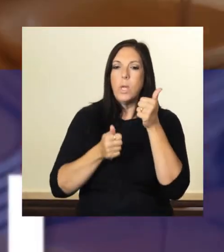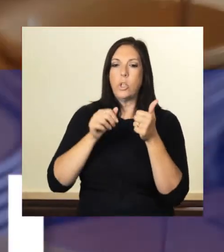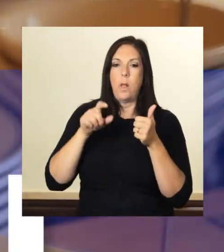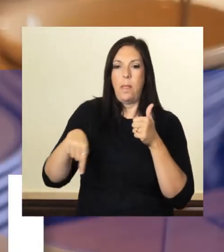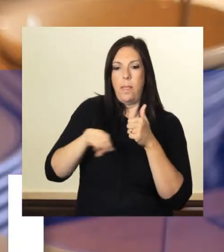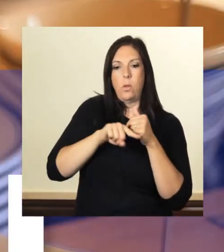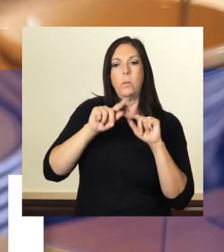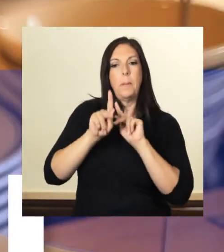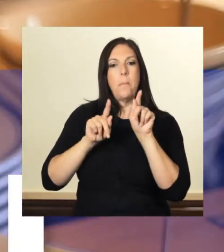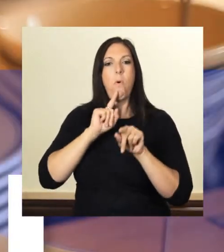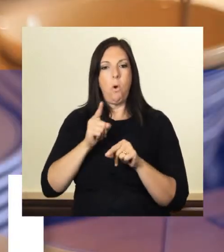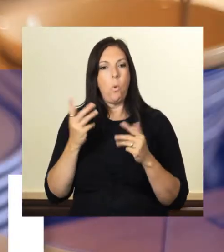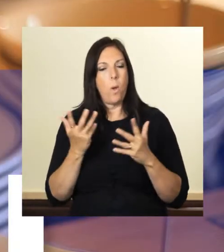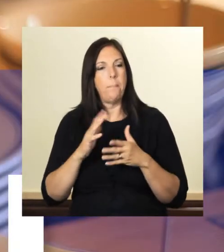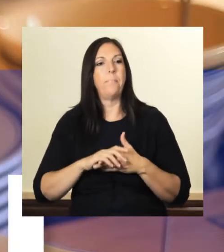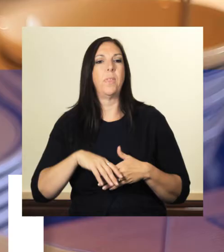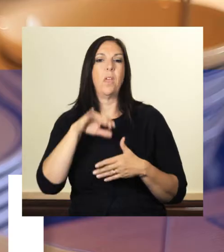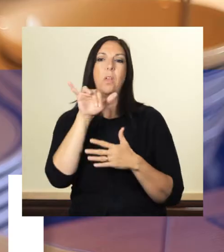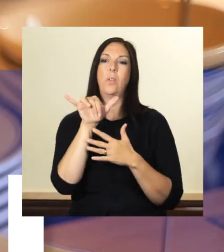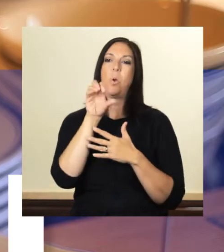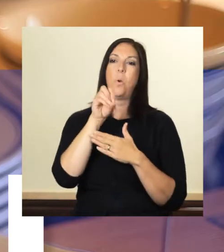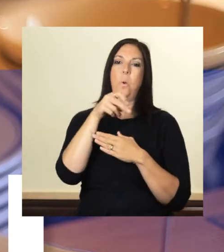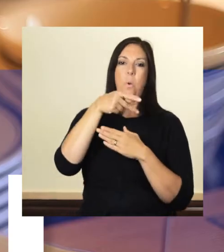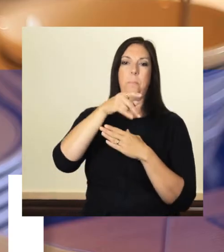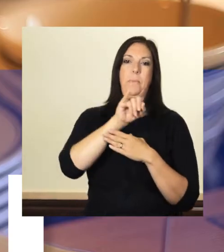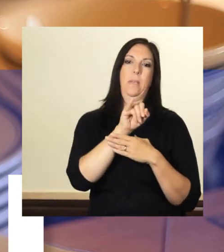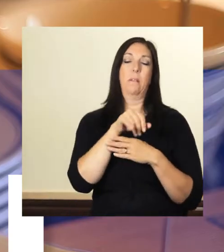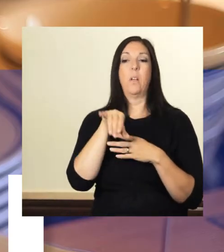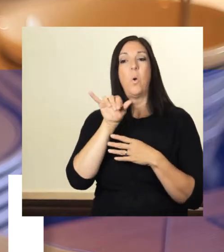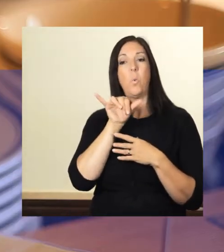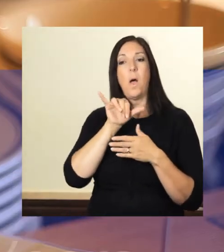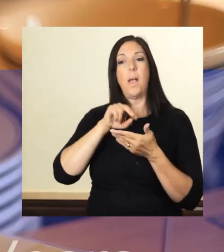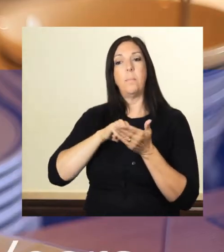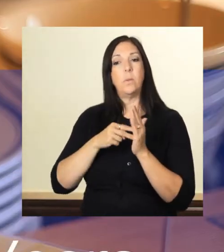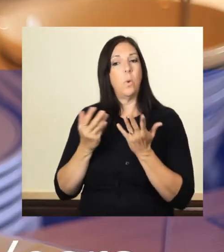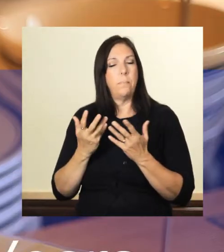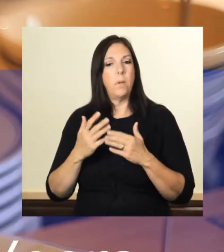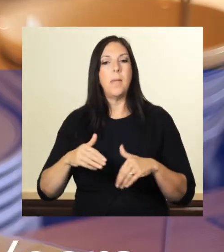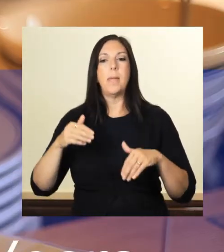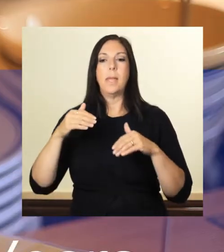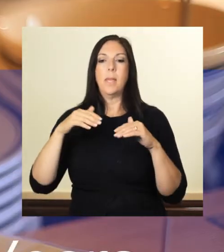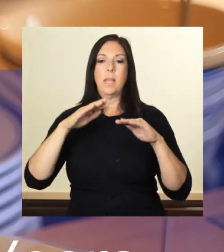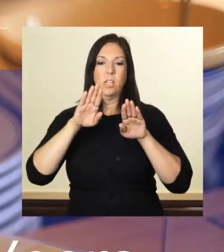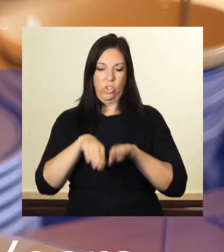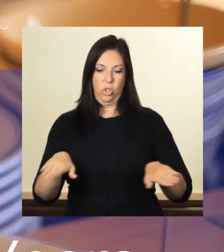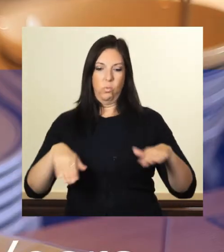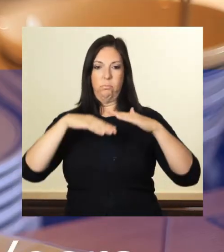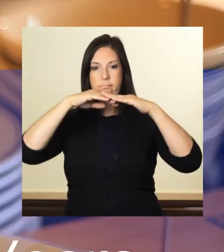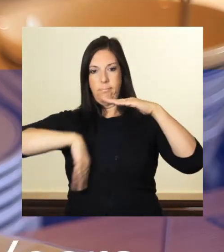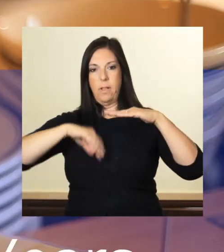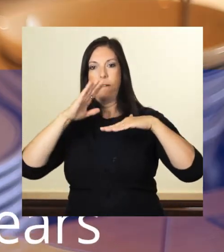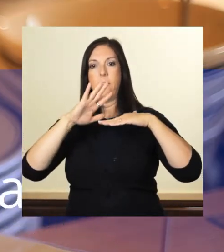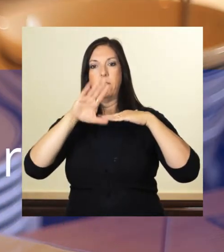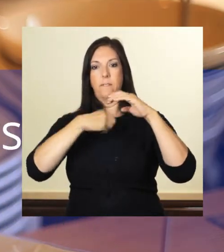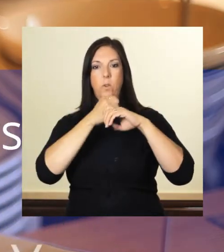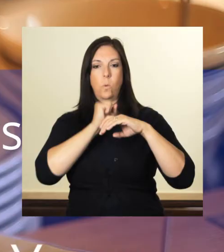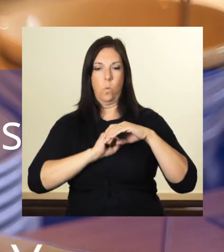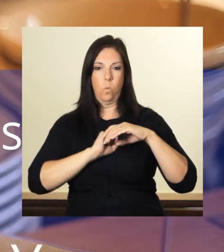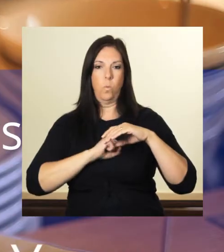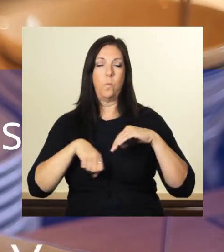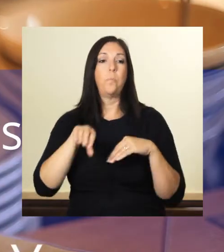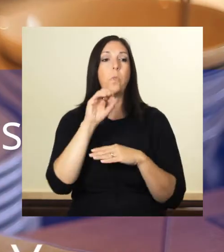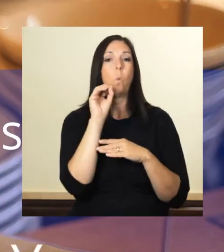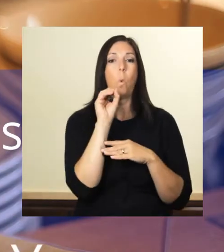populations by using the acronym yopi the y stands for children younger than five years old